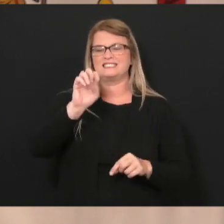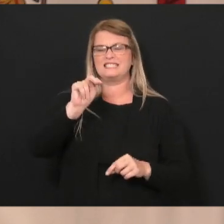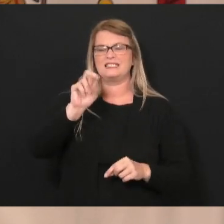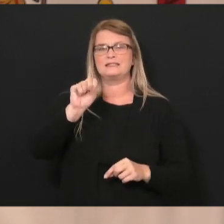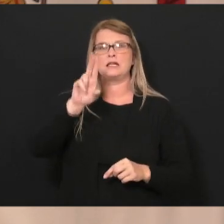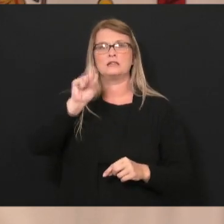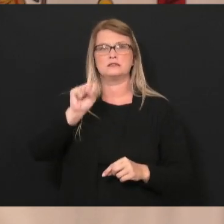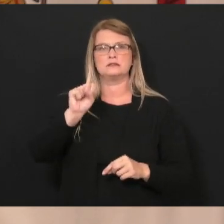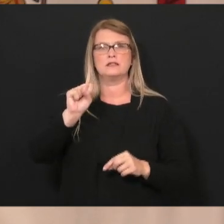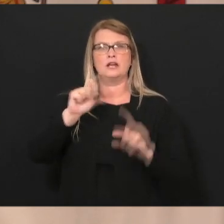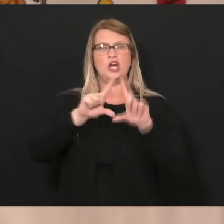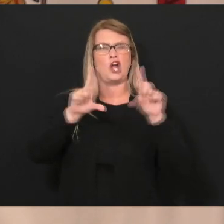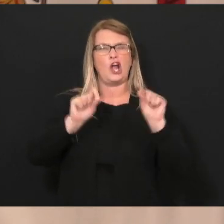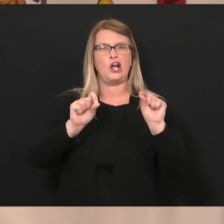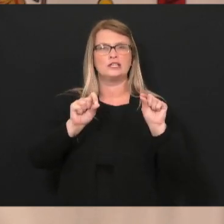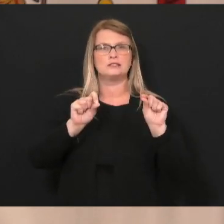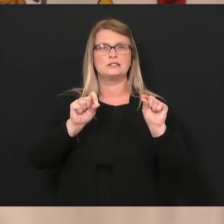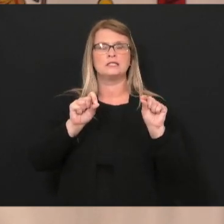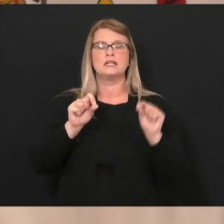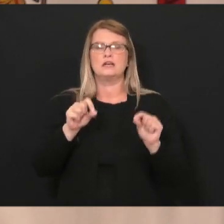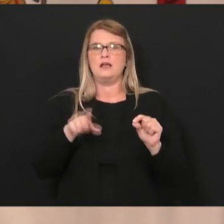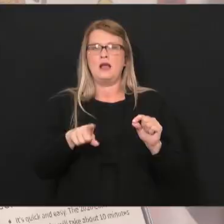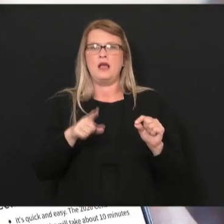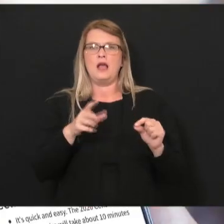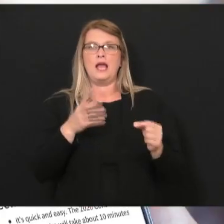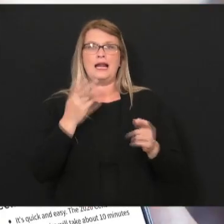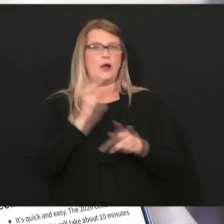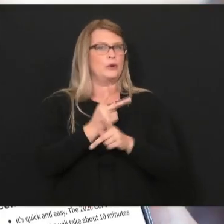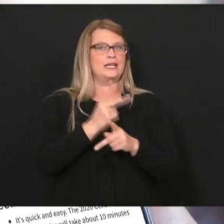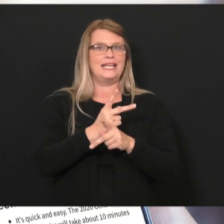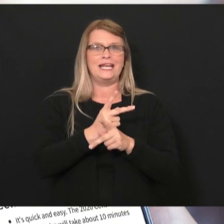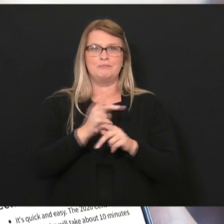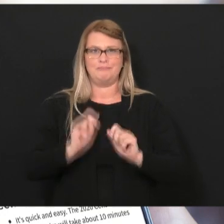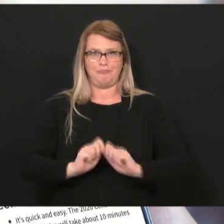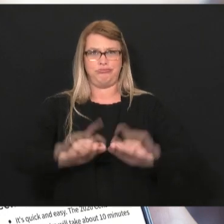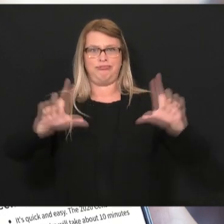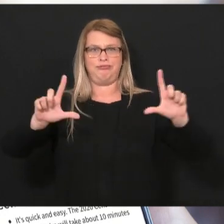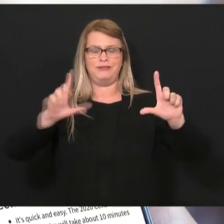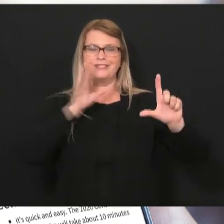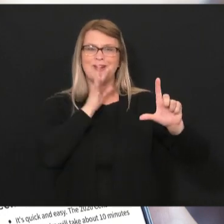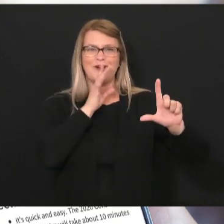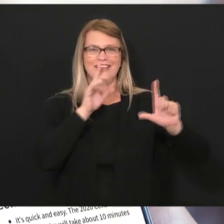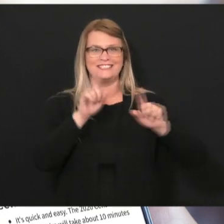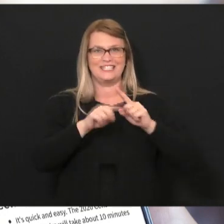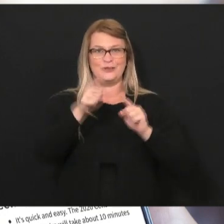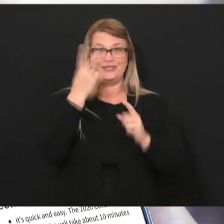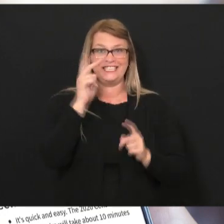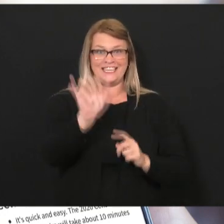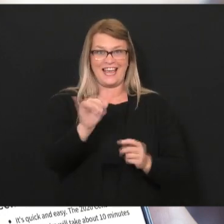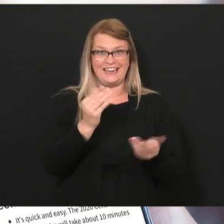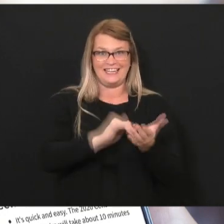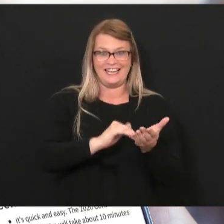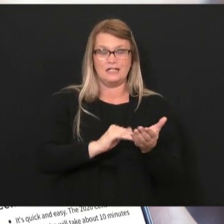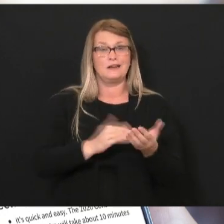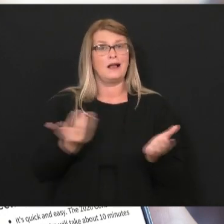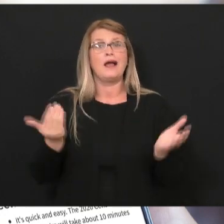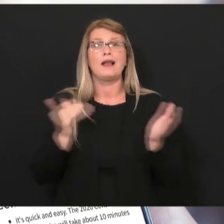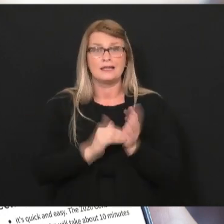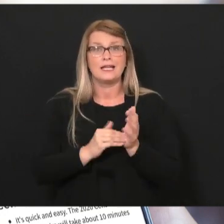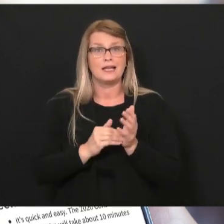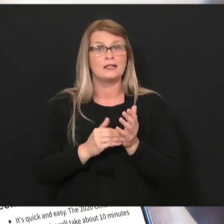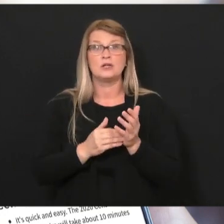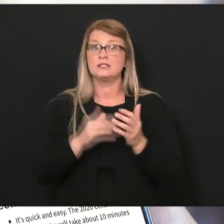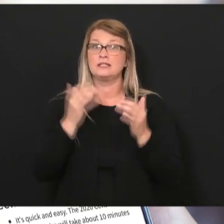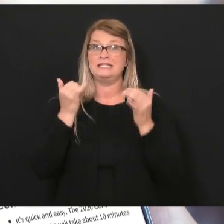census standpoint, and I'll keep talking until you come up with that. But again, you know, we're holding at